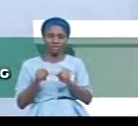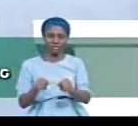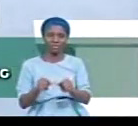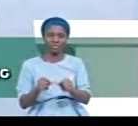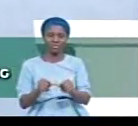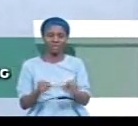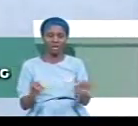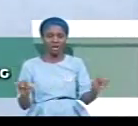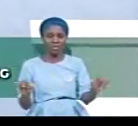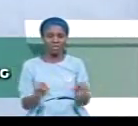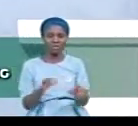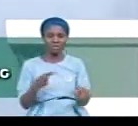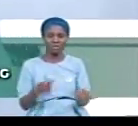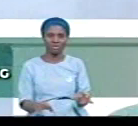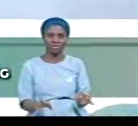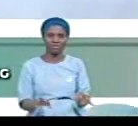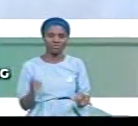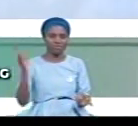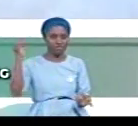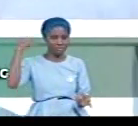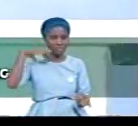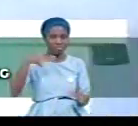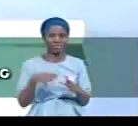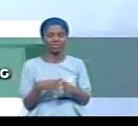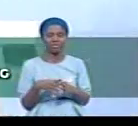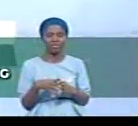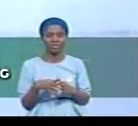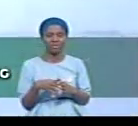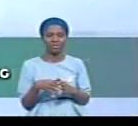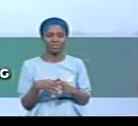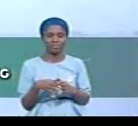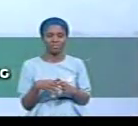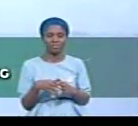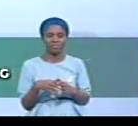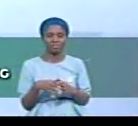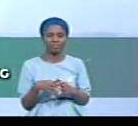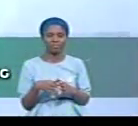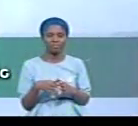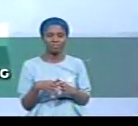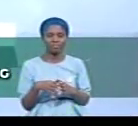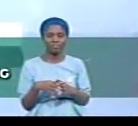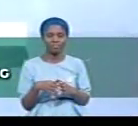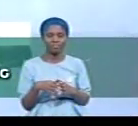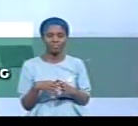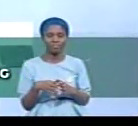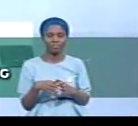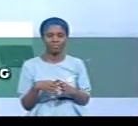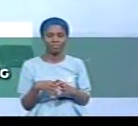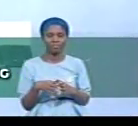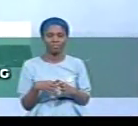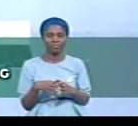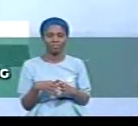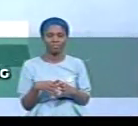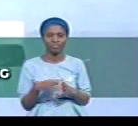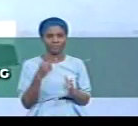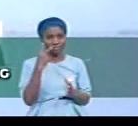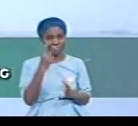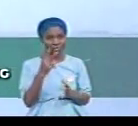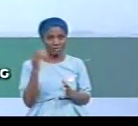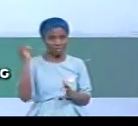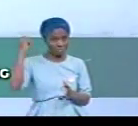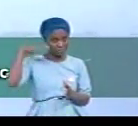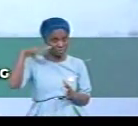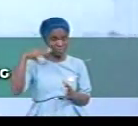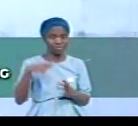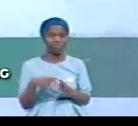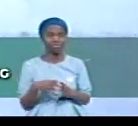grace. Sustaining measure of grace. You see, grace, there